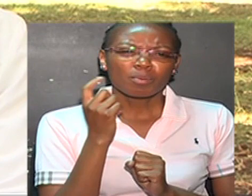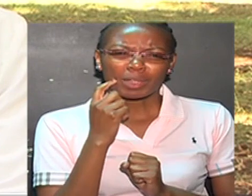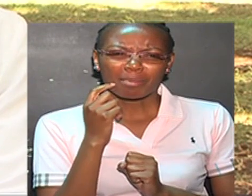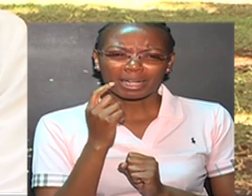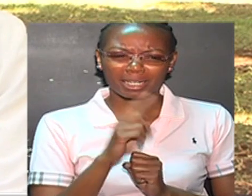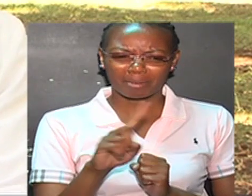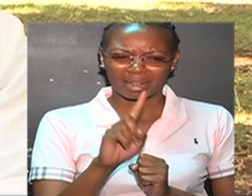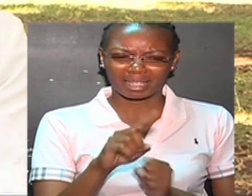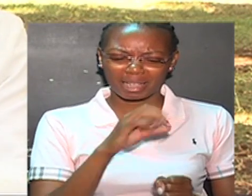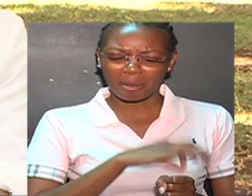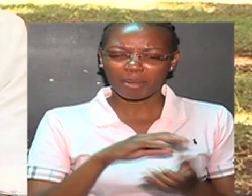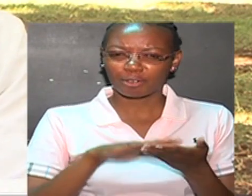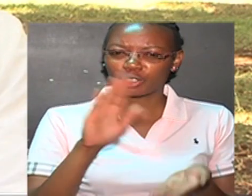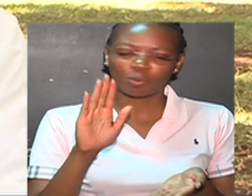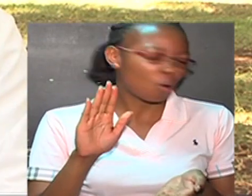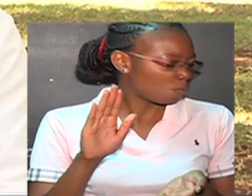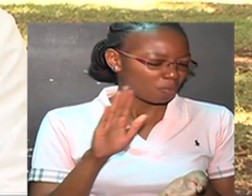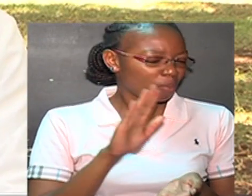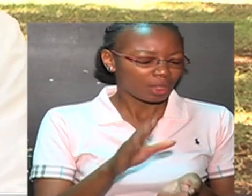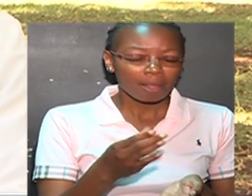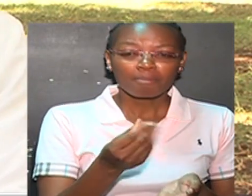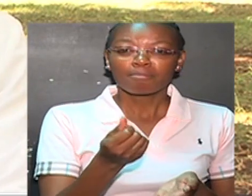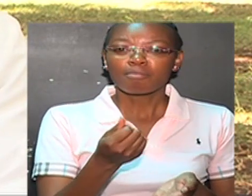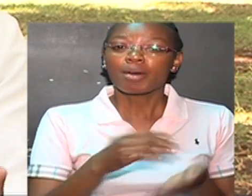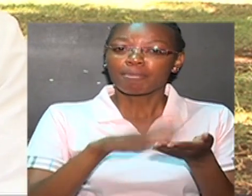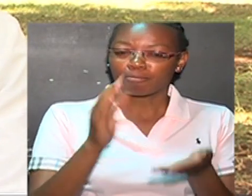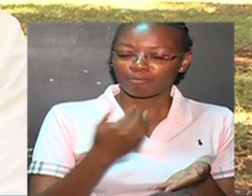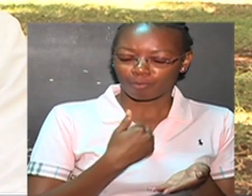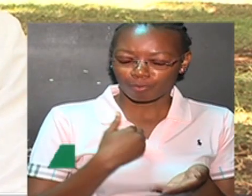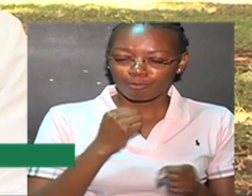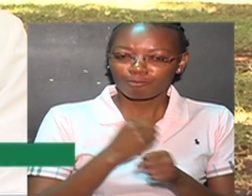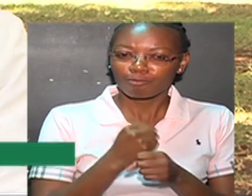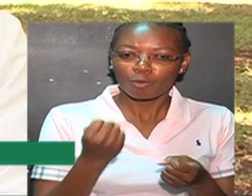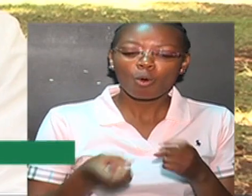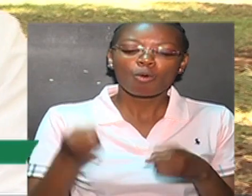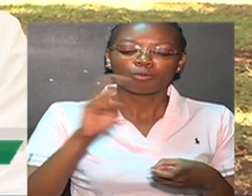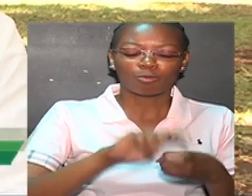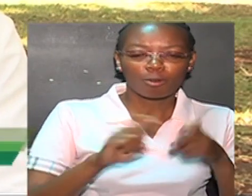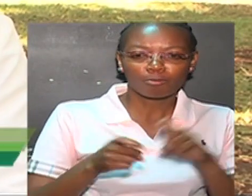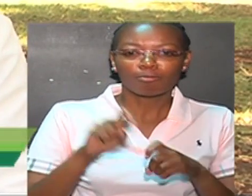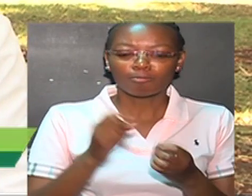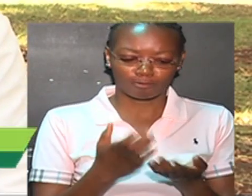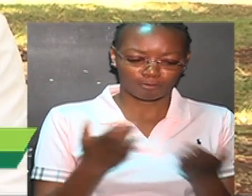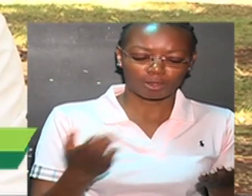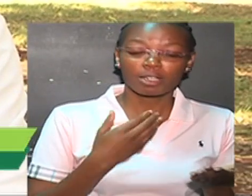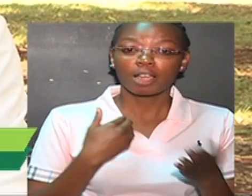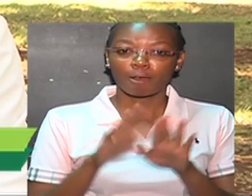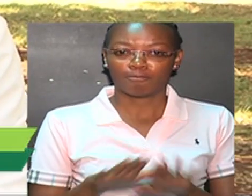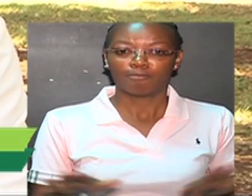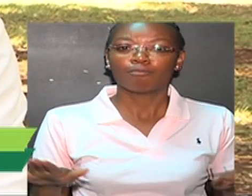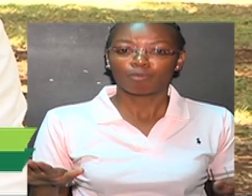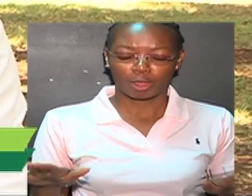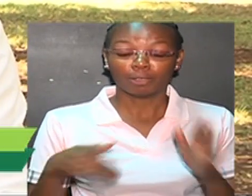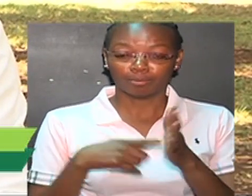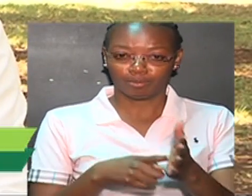money if they just do a bit of processing or value addition to their products. For